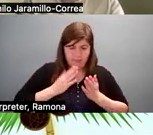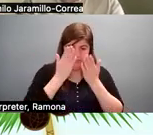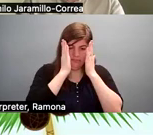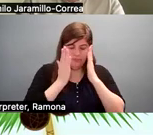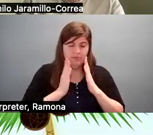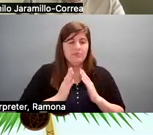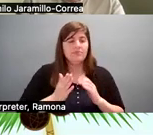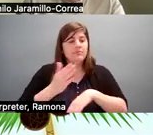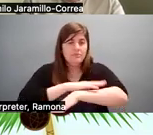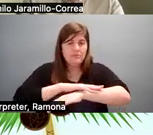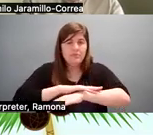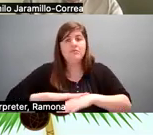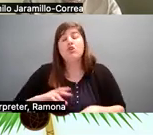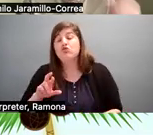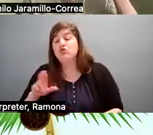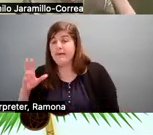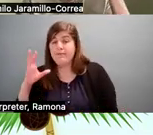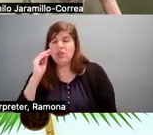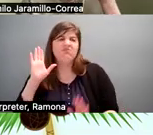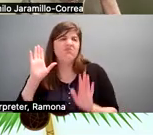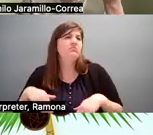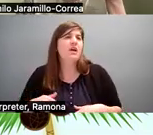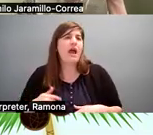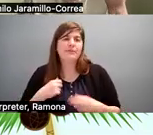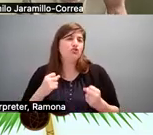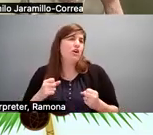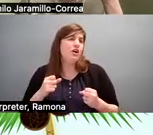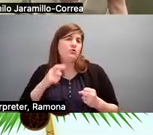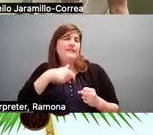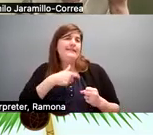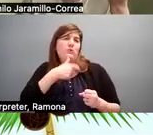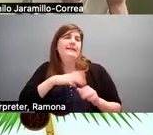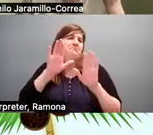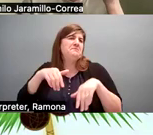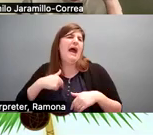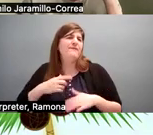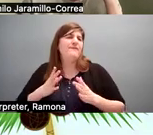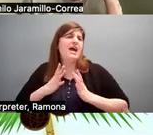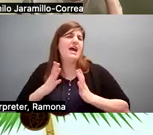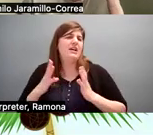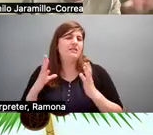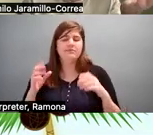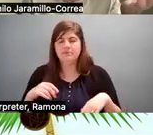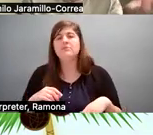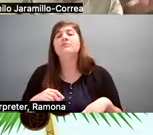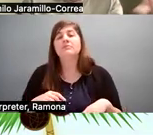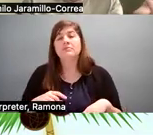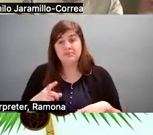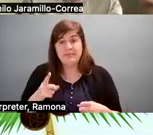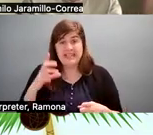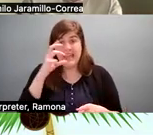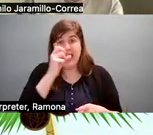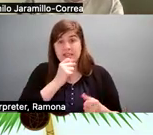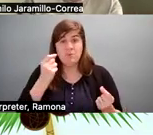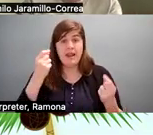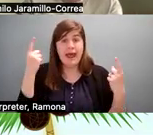told. But the kid on the right, he was like, "No, I'm strong. I don't need to put sunblock on. I'll be fine." And you can probably guess what happened